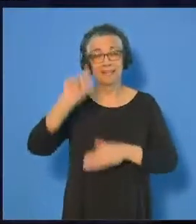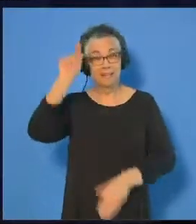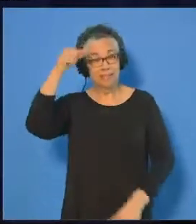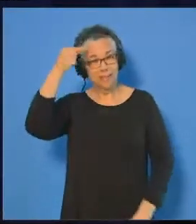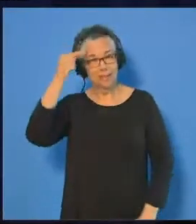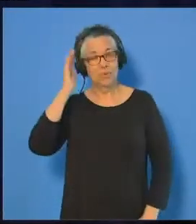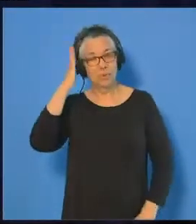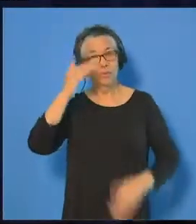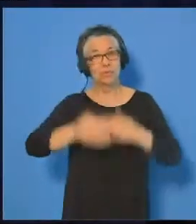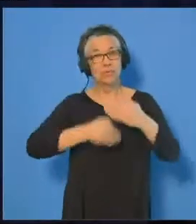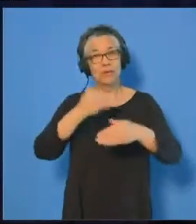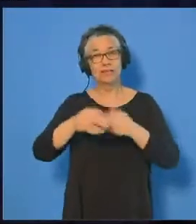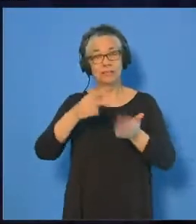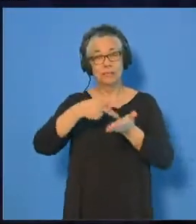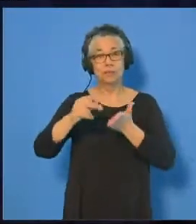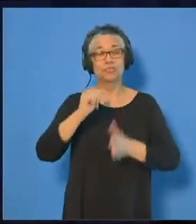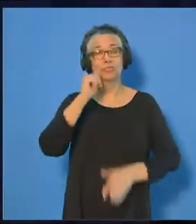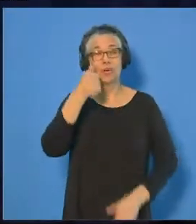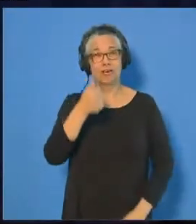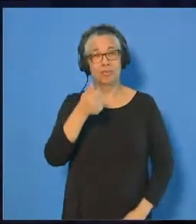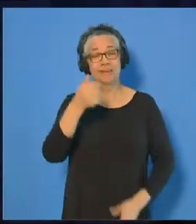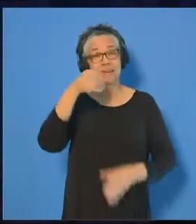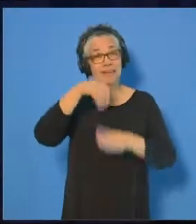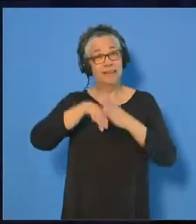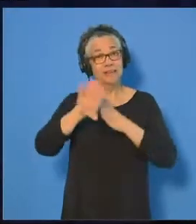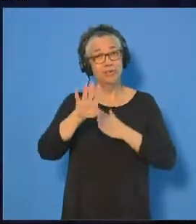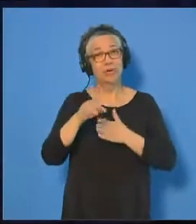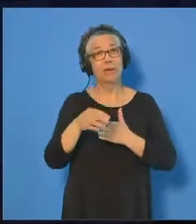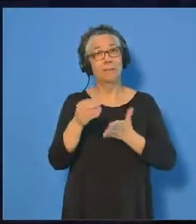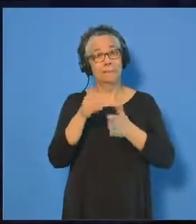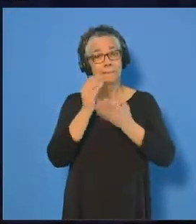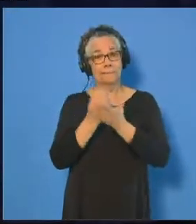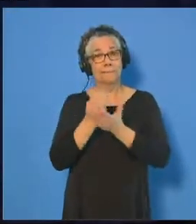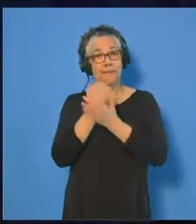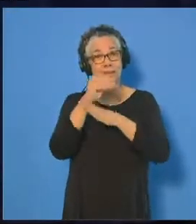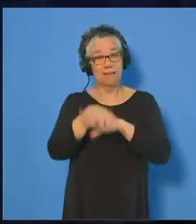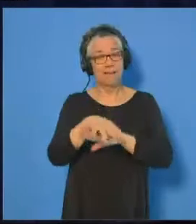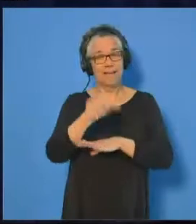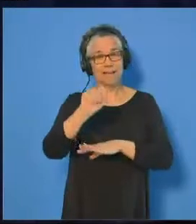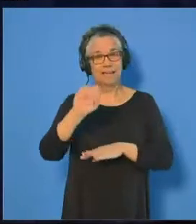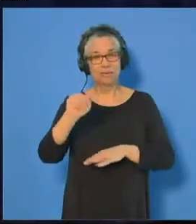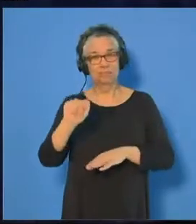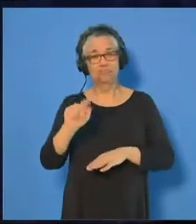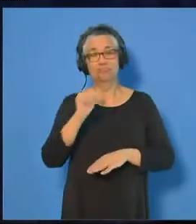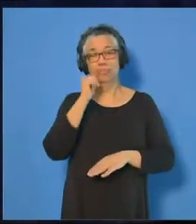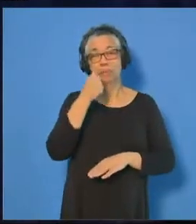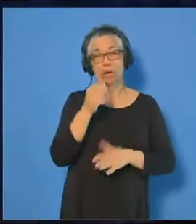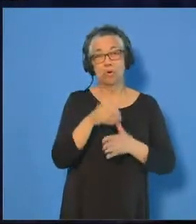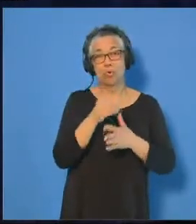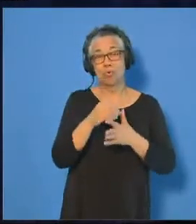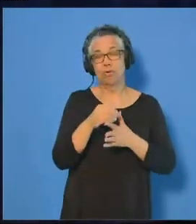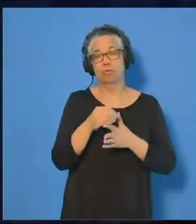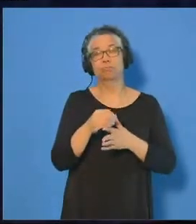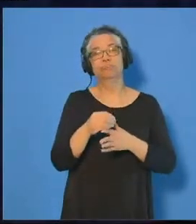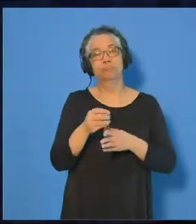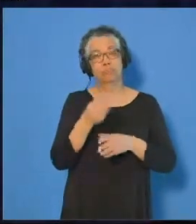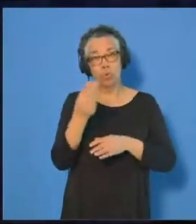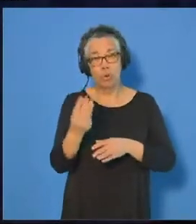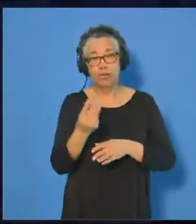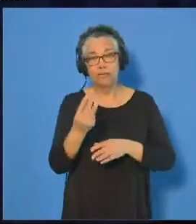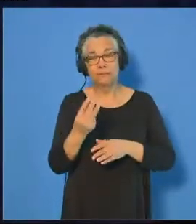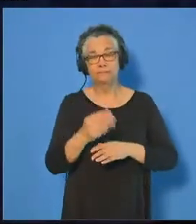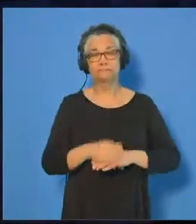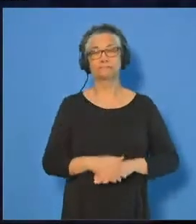payments tomorrow, and they will be in your account either tomorrow or they may go in there overnight and be there on Wednesday. As